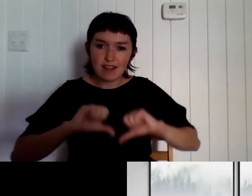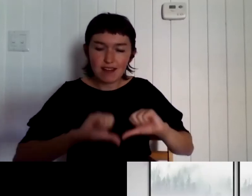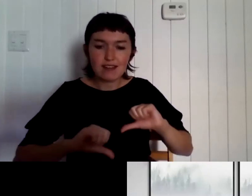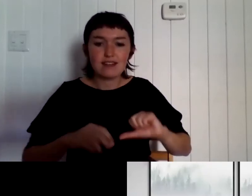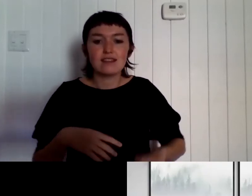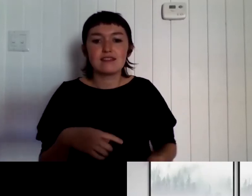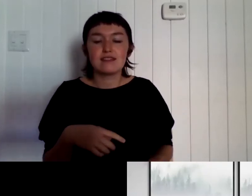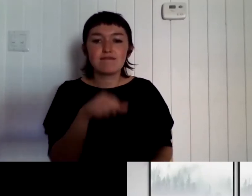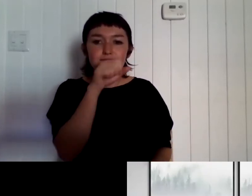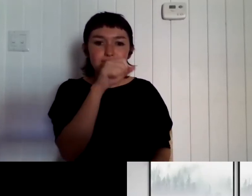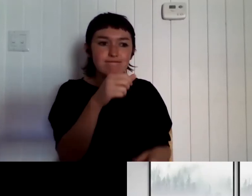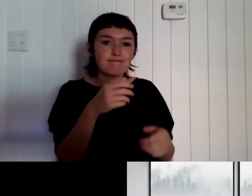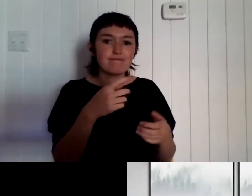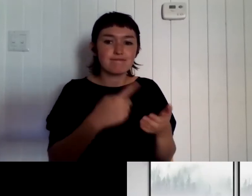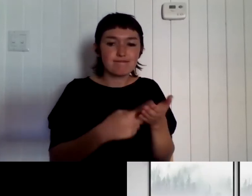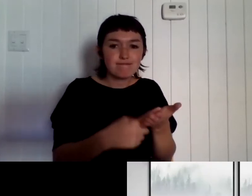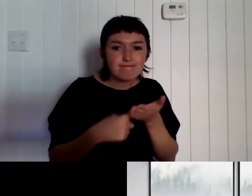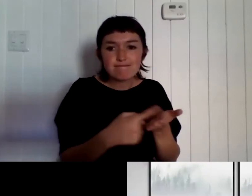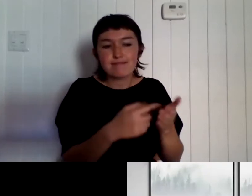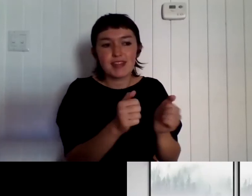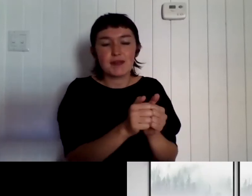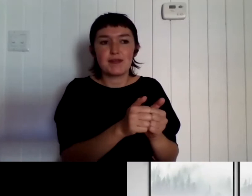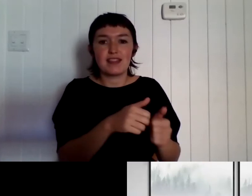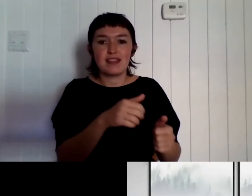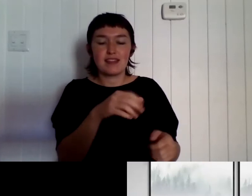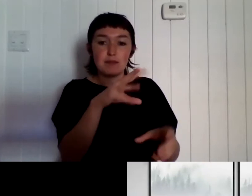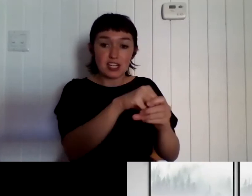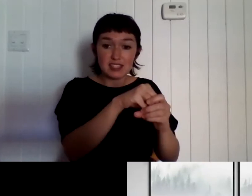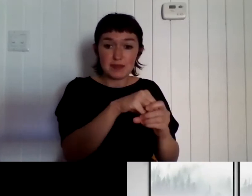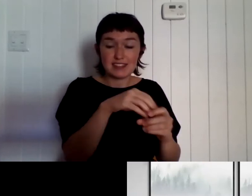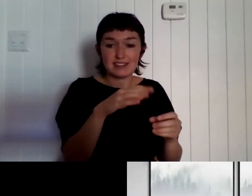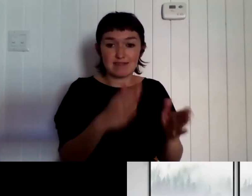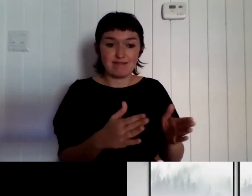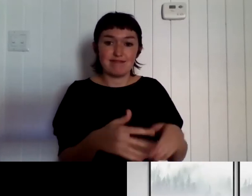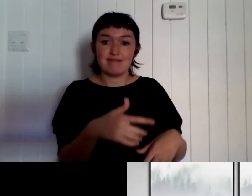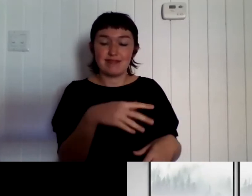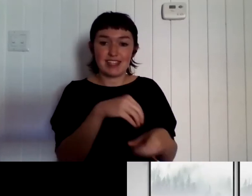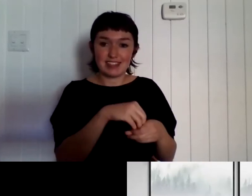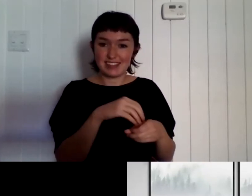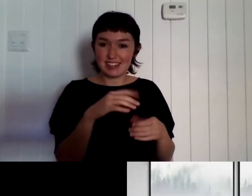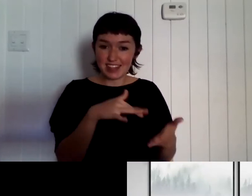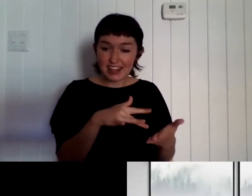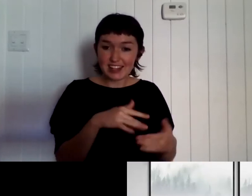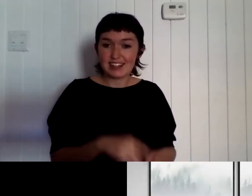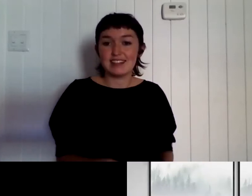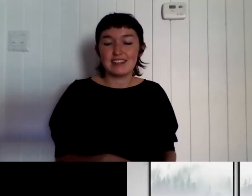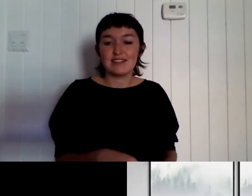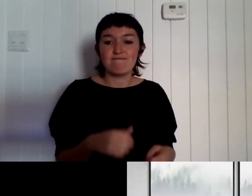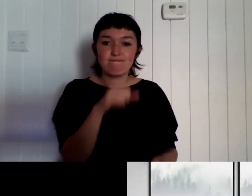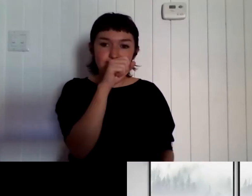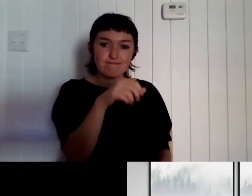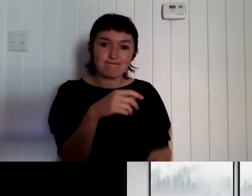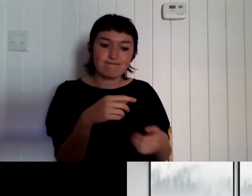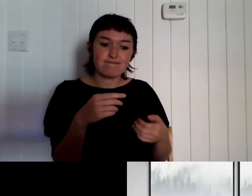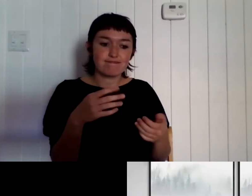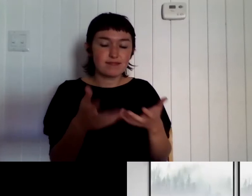participants in our studies and getting their perspectives and learning from them as well. I love talking to patients and their families and figuring out ways